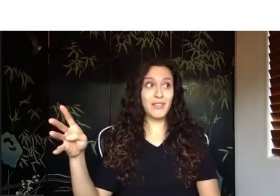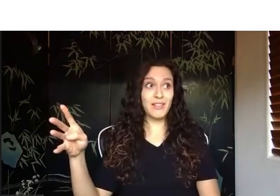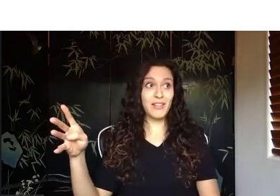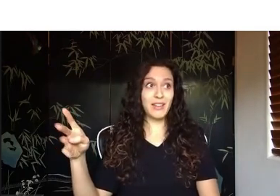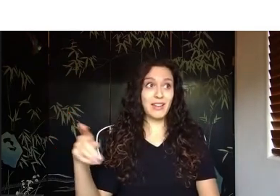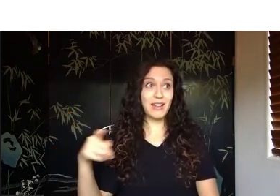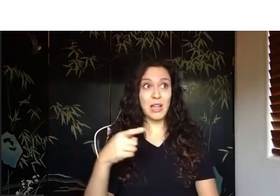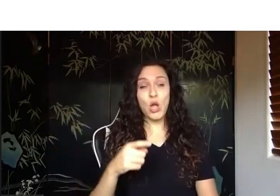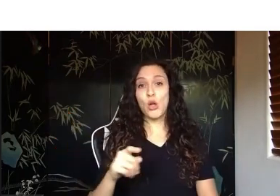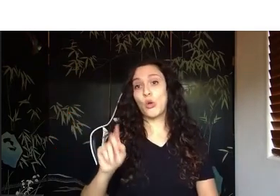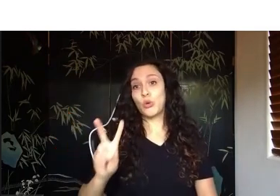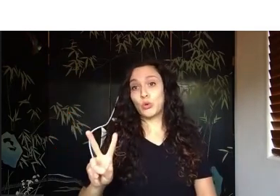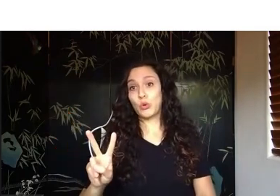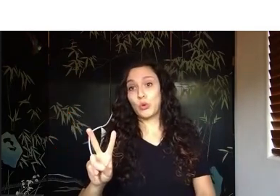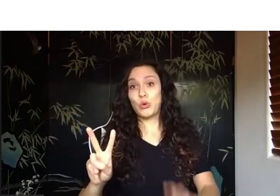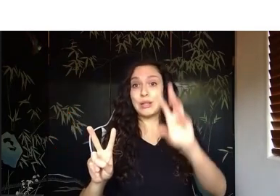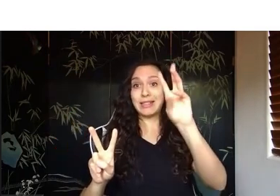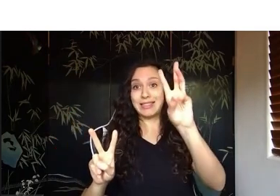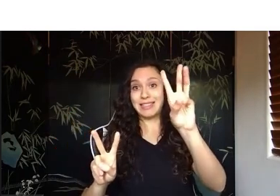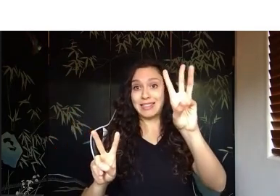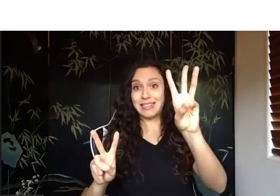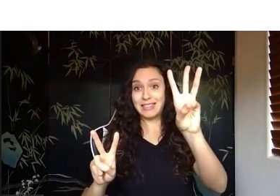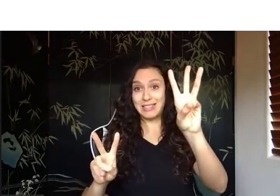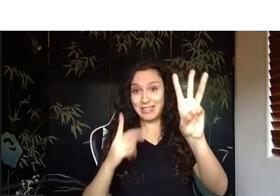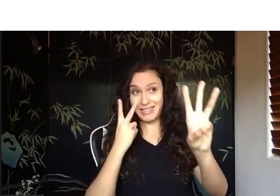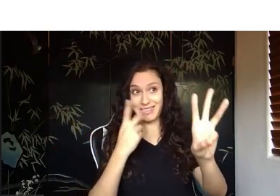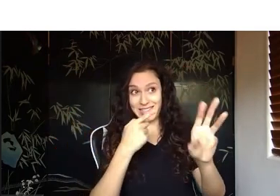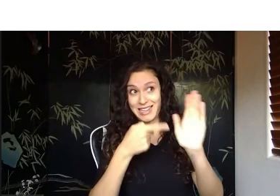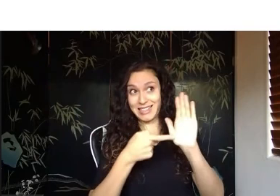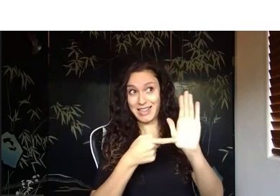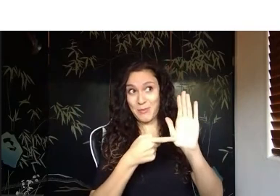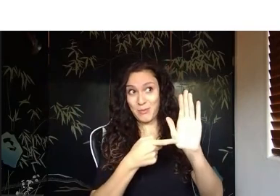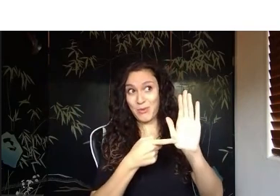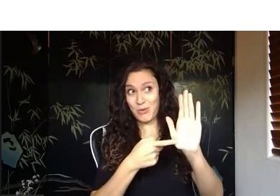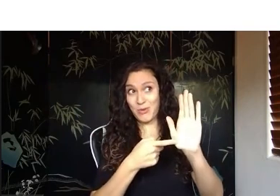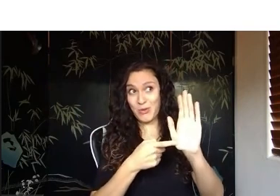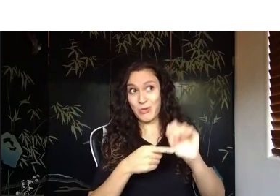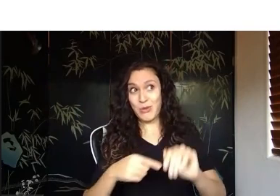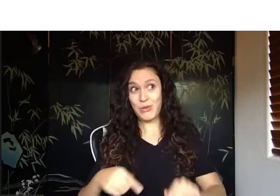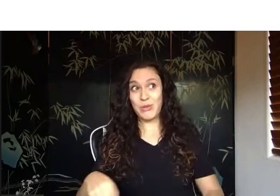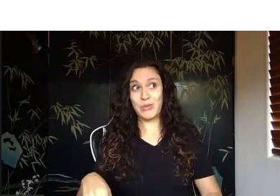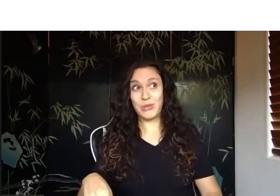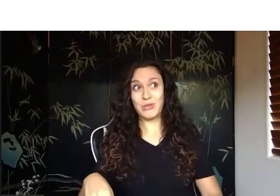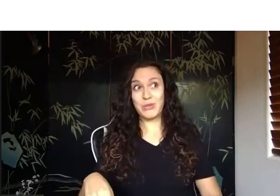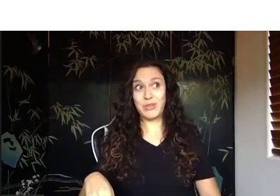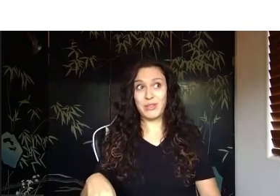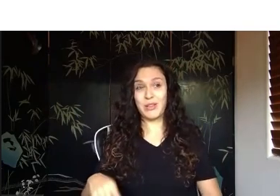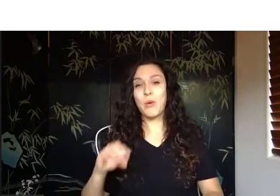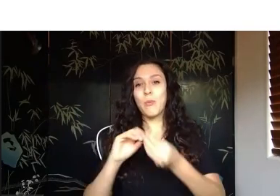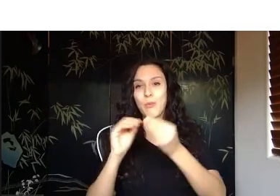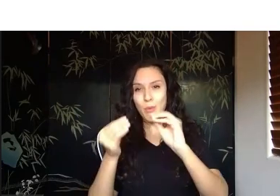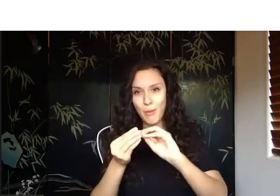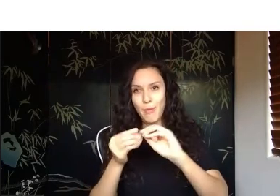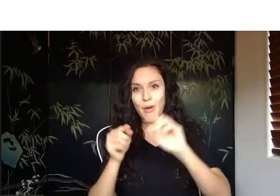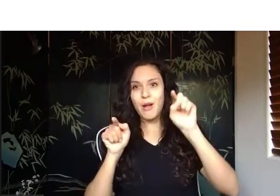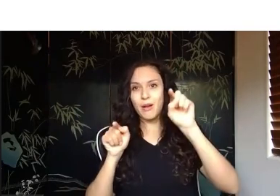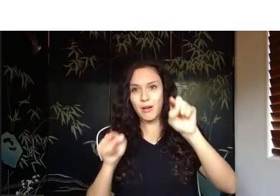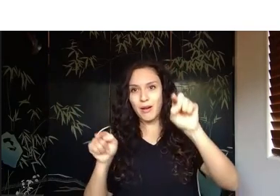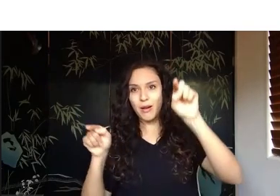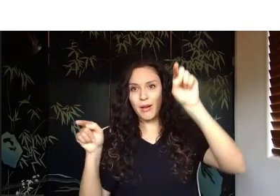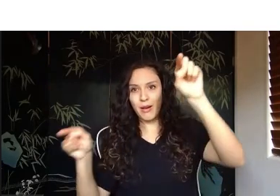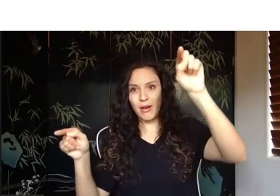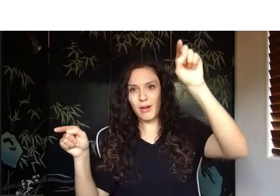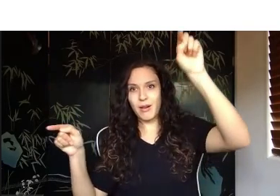0, 0, but the points given to us, like 2, 6, and 6,